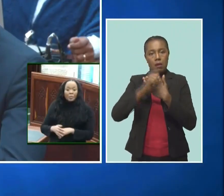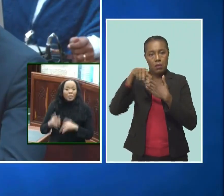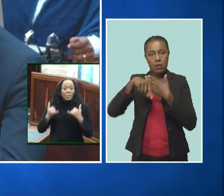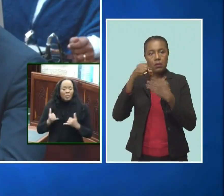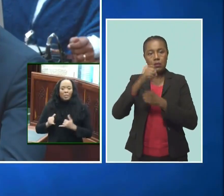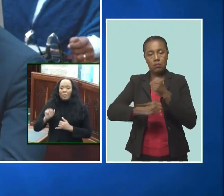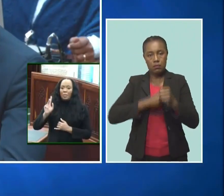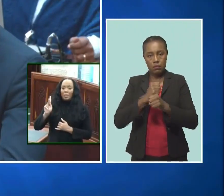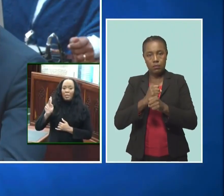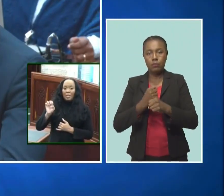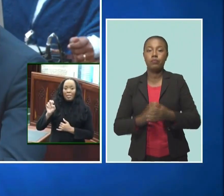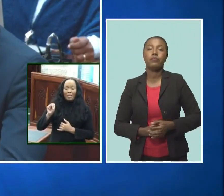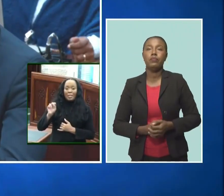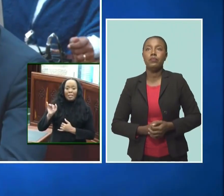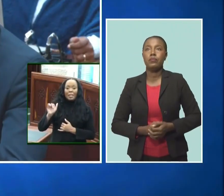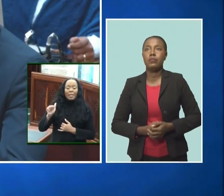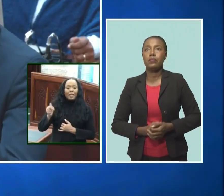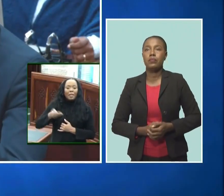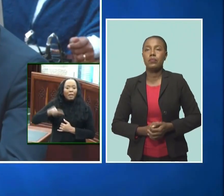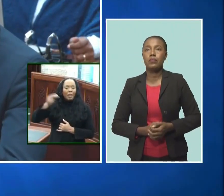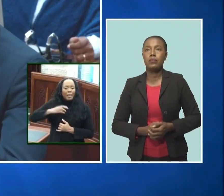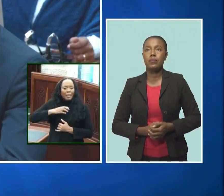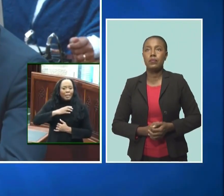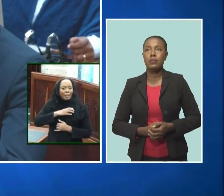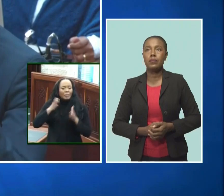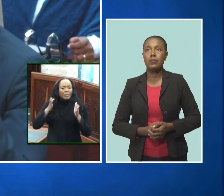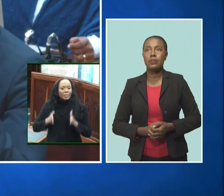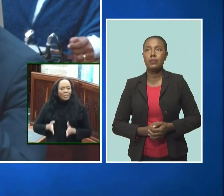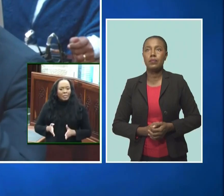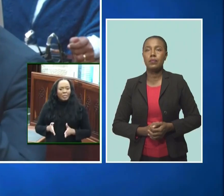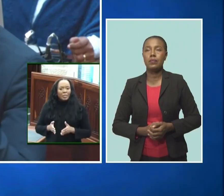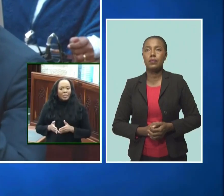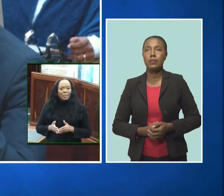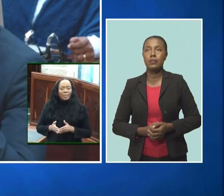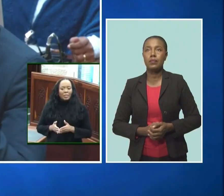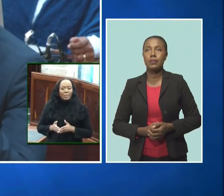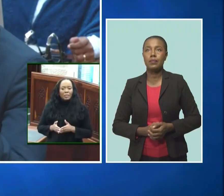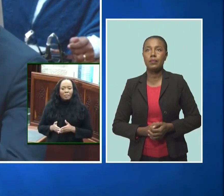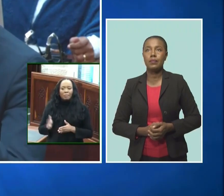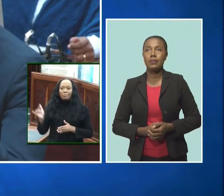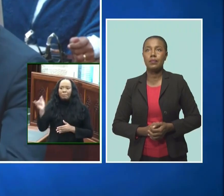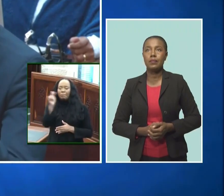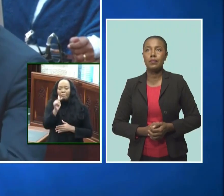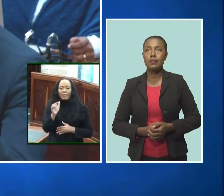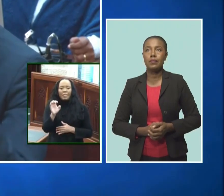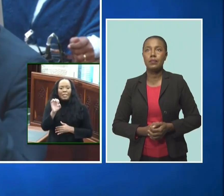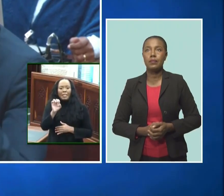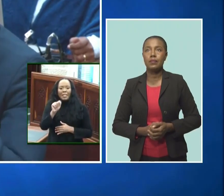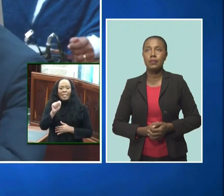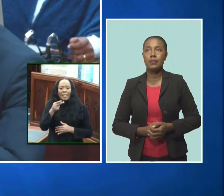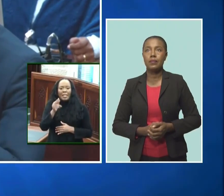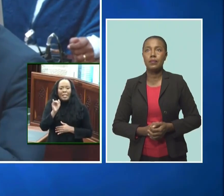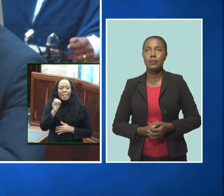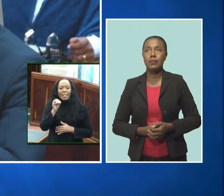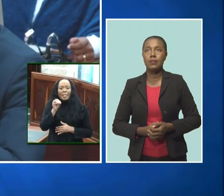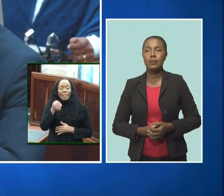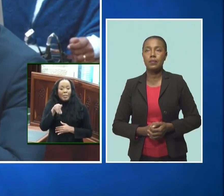Kenyan High Commissioner should be on the ground in Ethiopia, or if he's not there yet, will be there